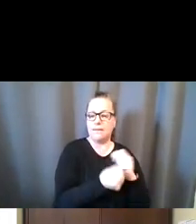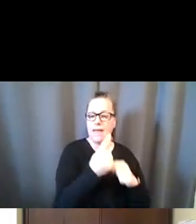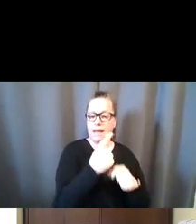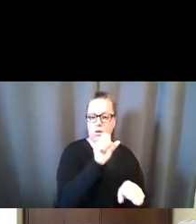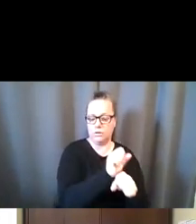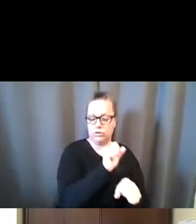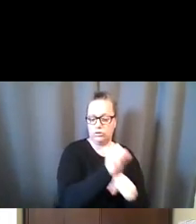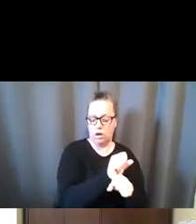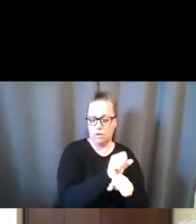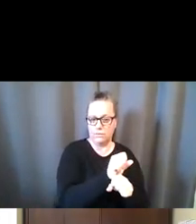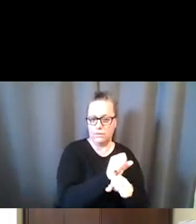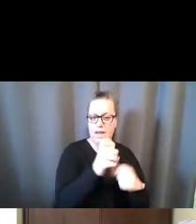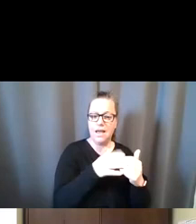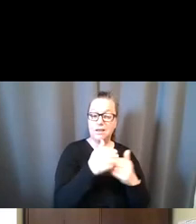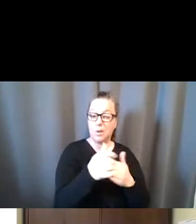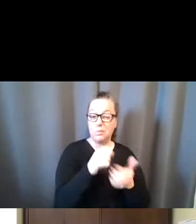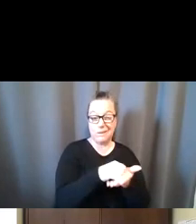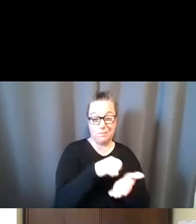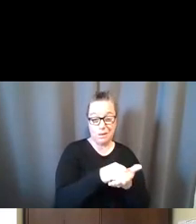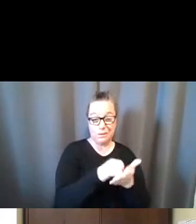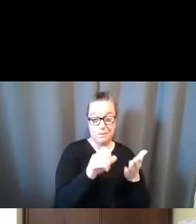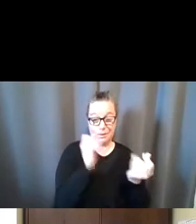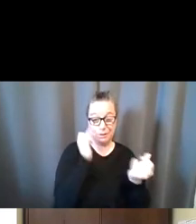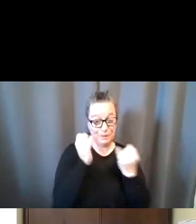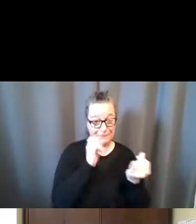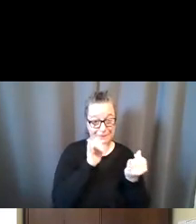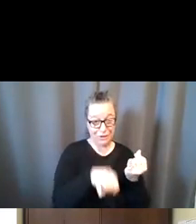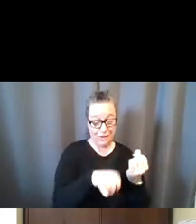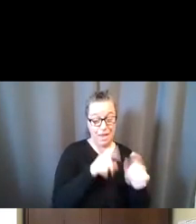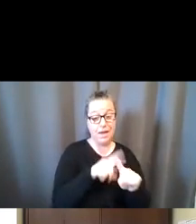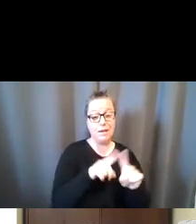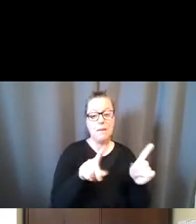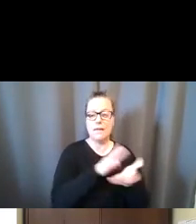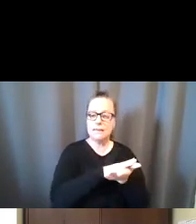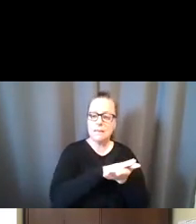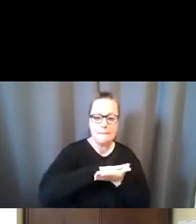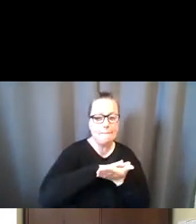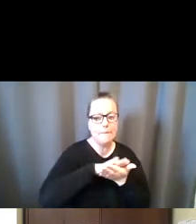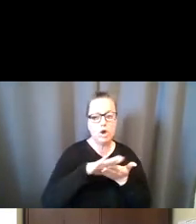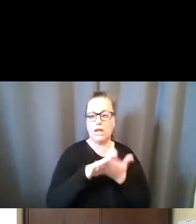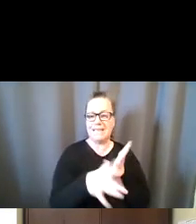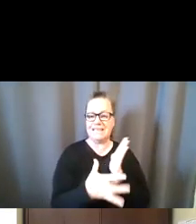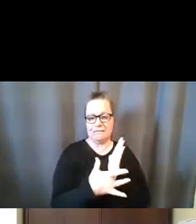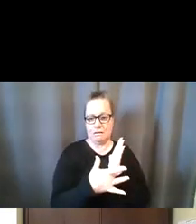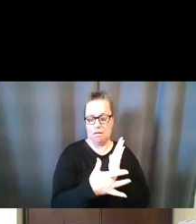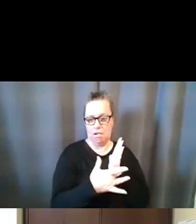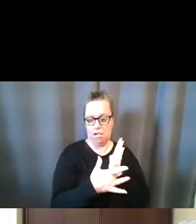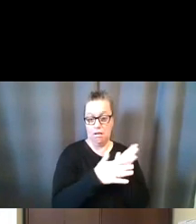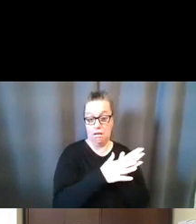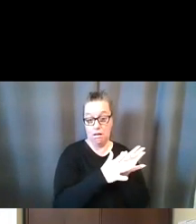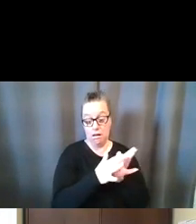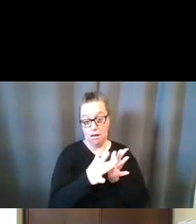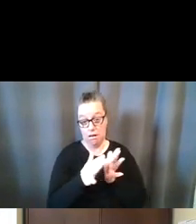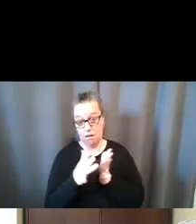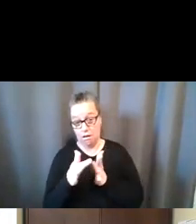jobs. It's almost impossible to imagine, but it's purely technical in nature. As we move to the right,